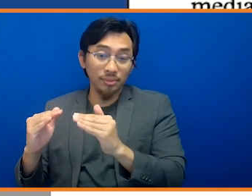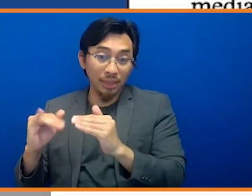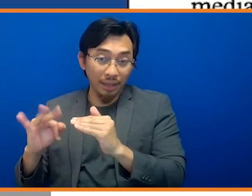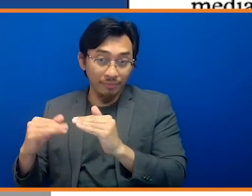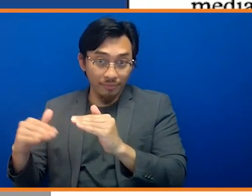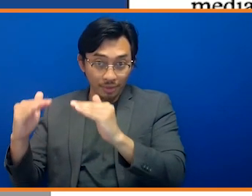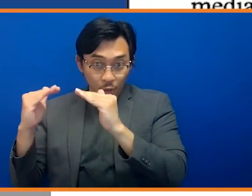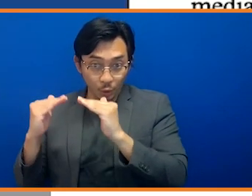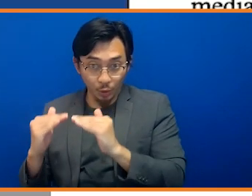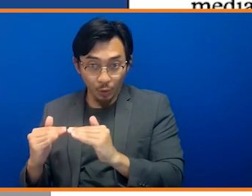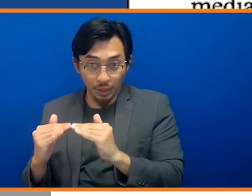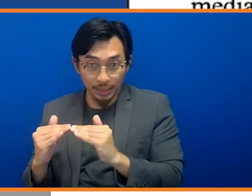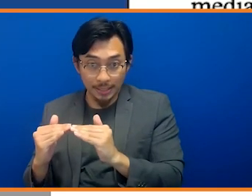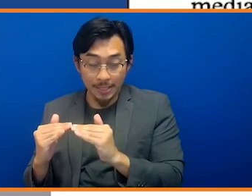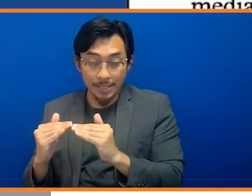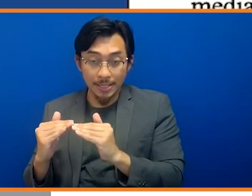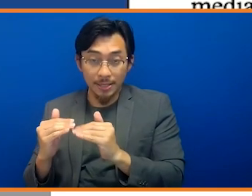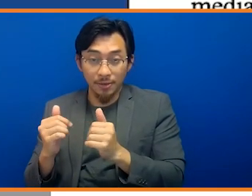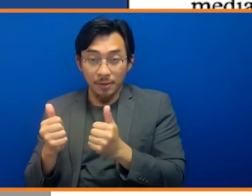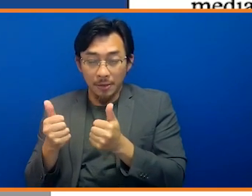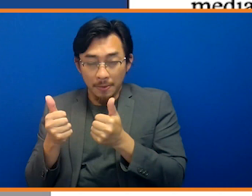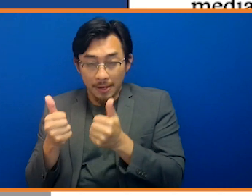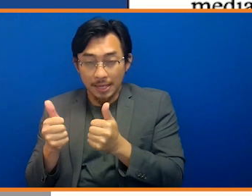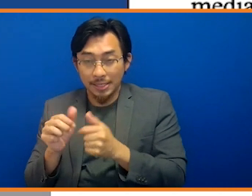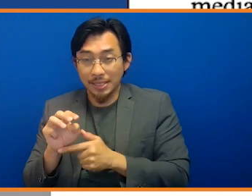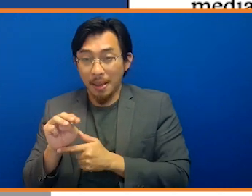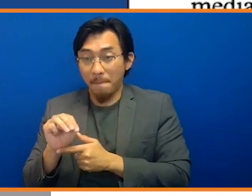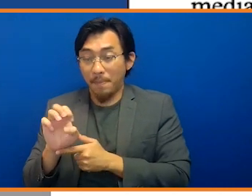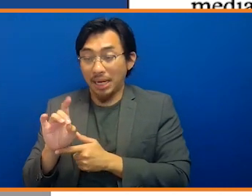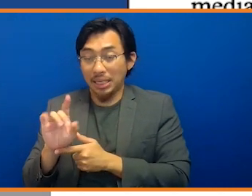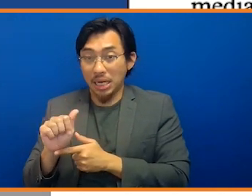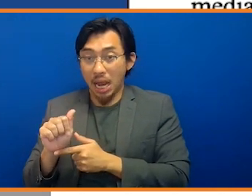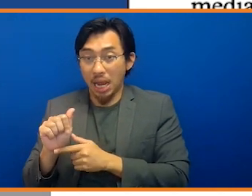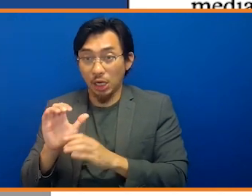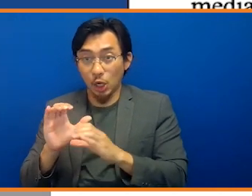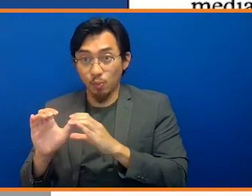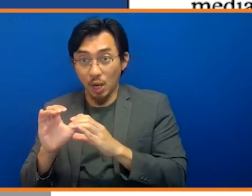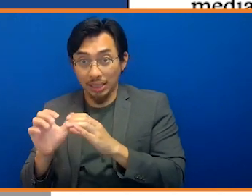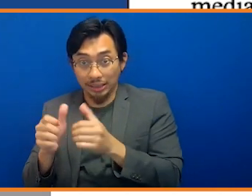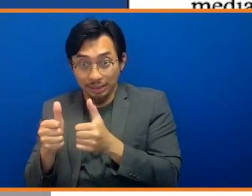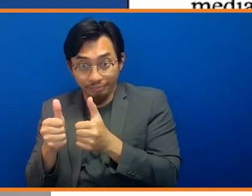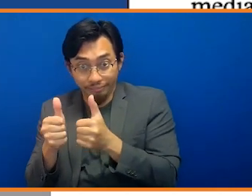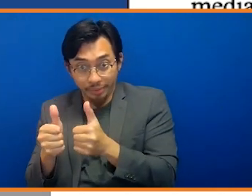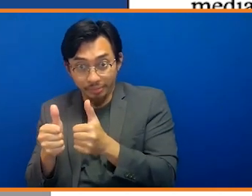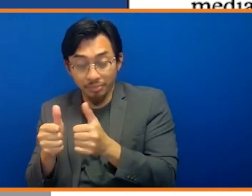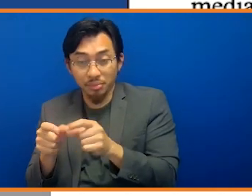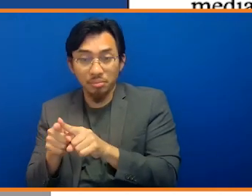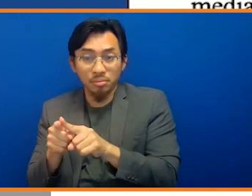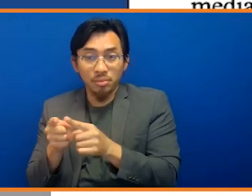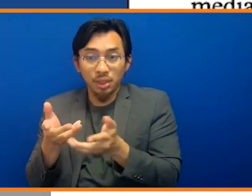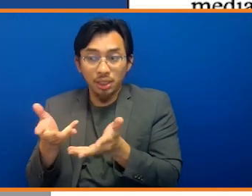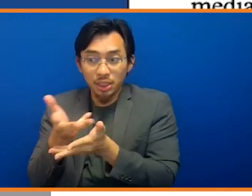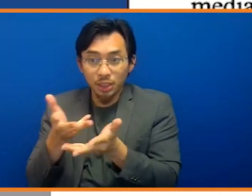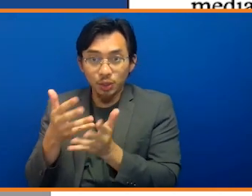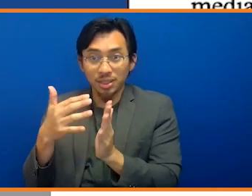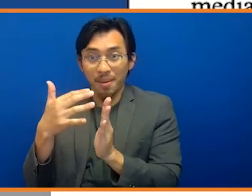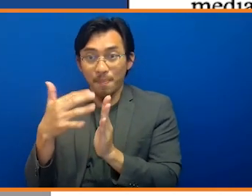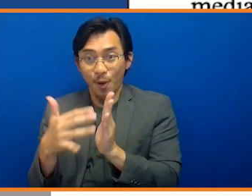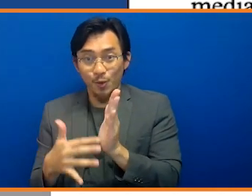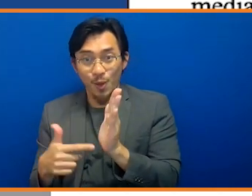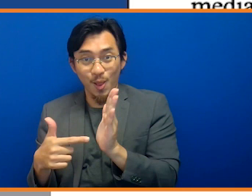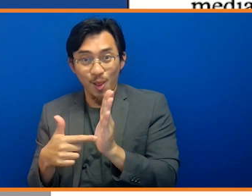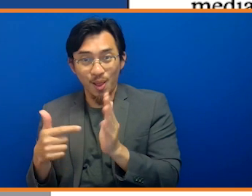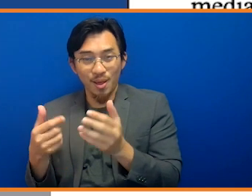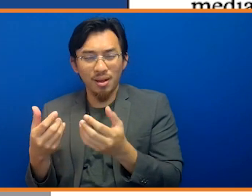next, select the right media and communication platform, such as the discussion from the model